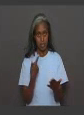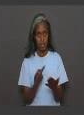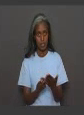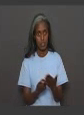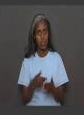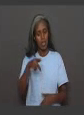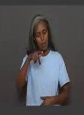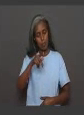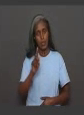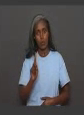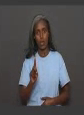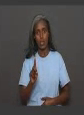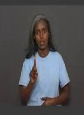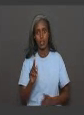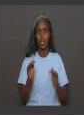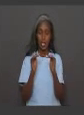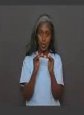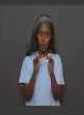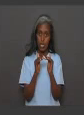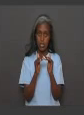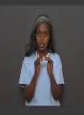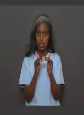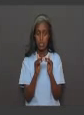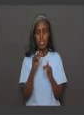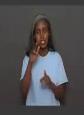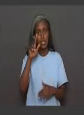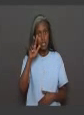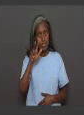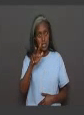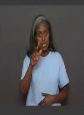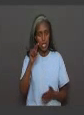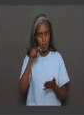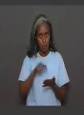Then P1 equals